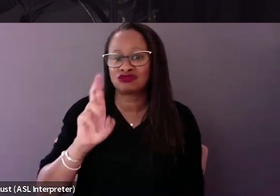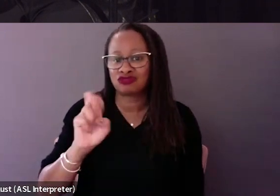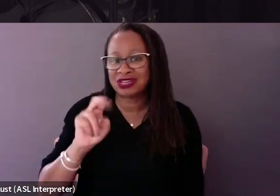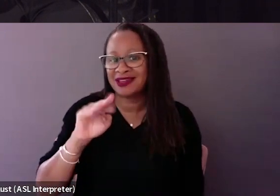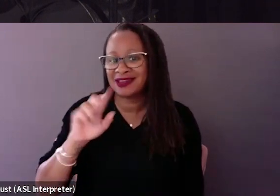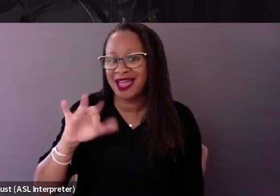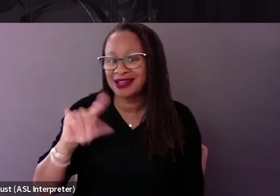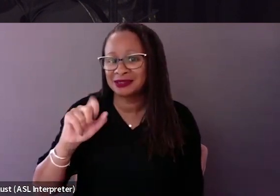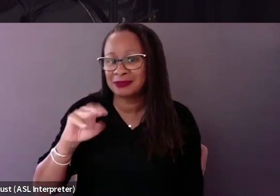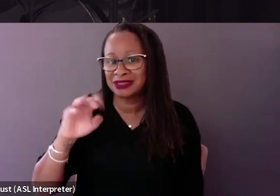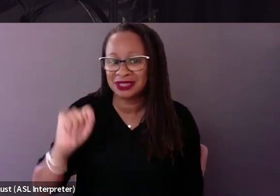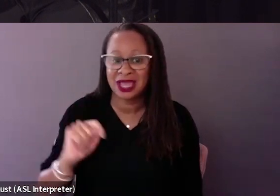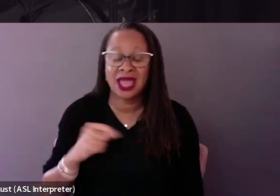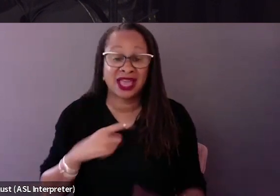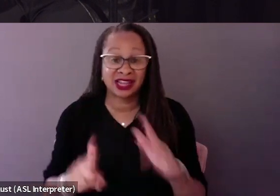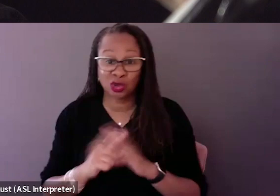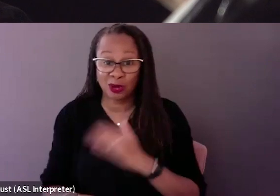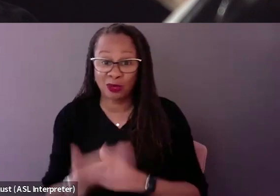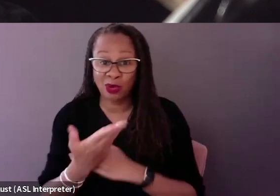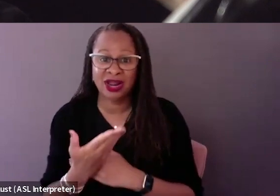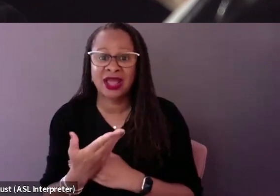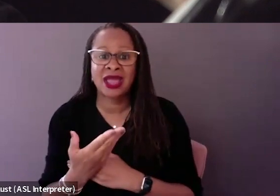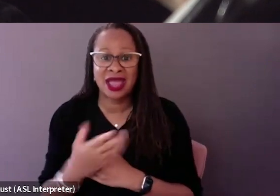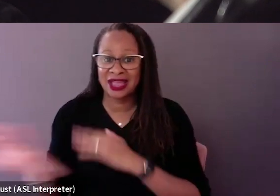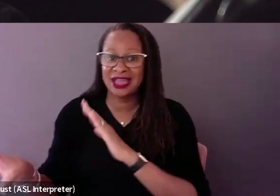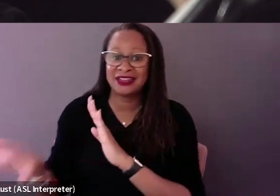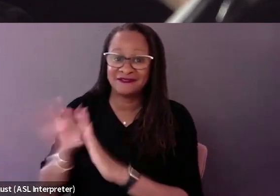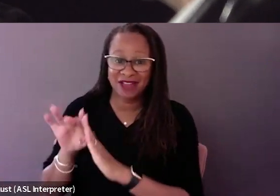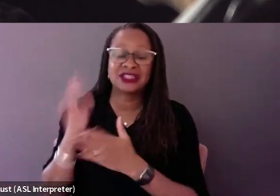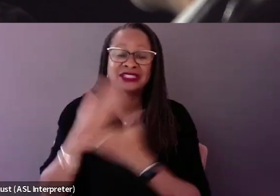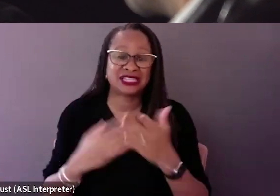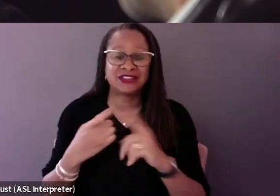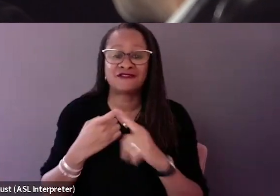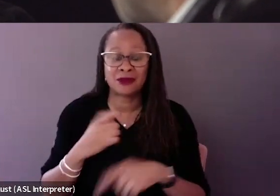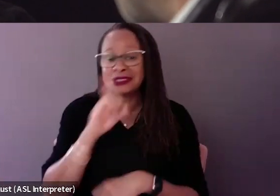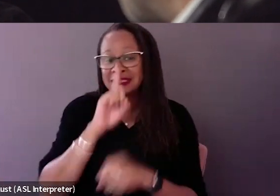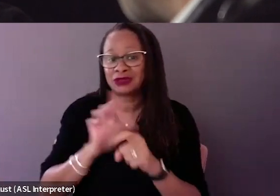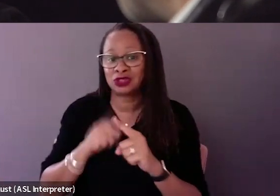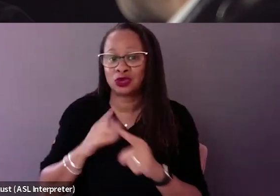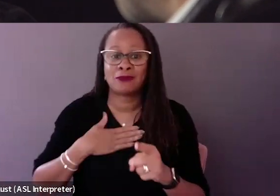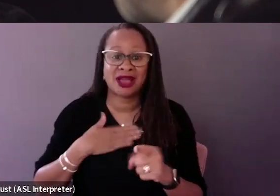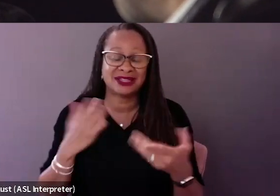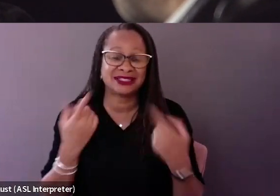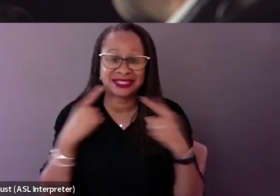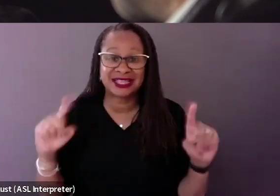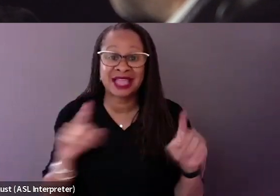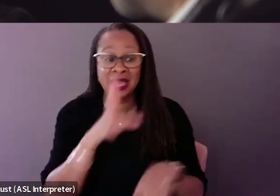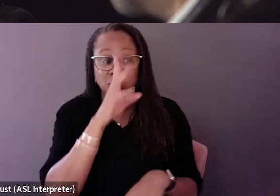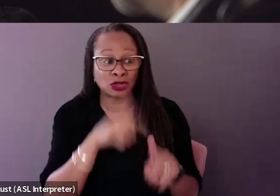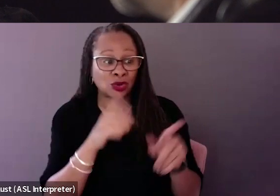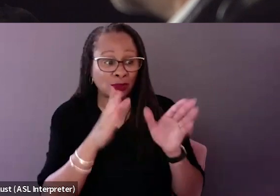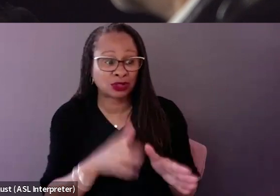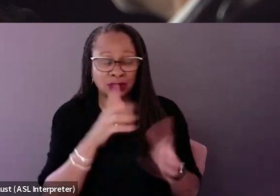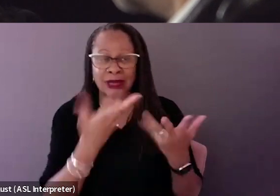actor, and I came in one morning and he had put this scene from Secret of My Success where he's talking to someone completely different, and it's just shots